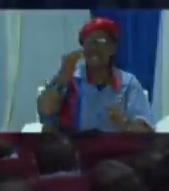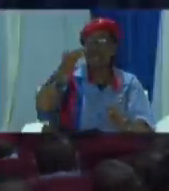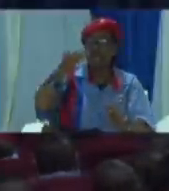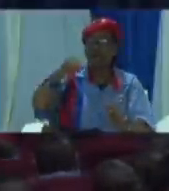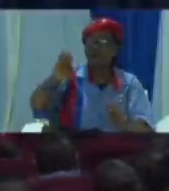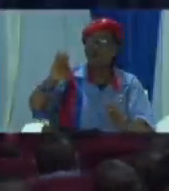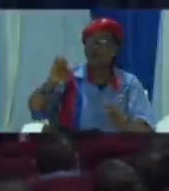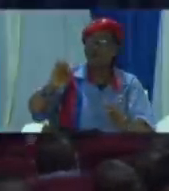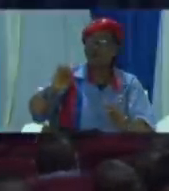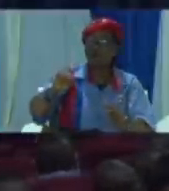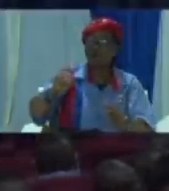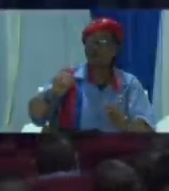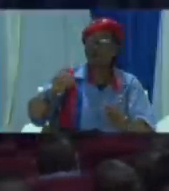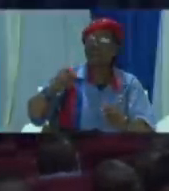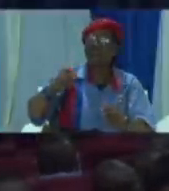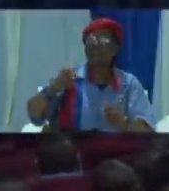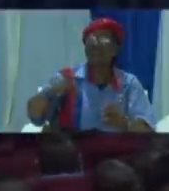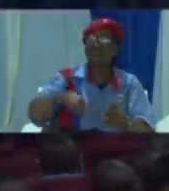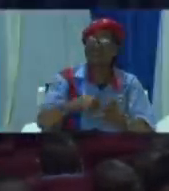Very,